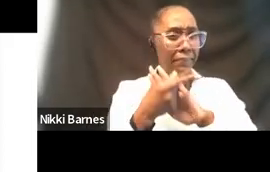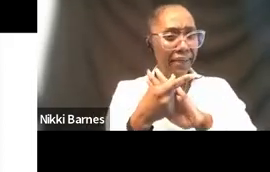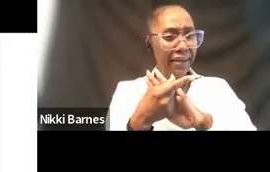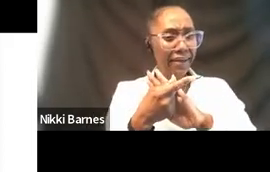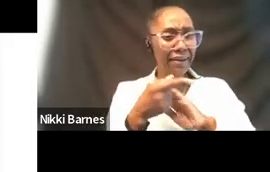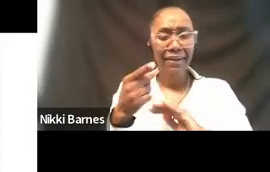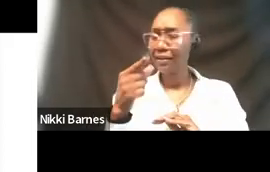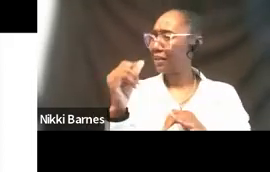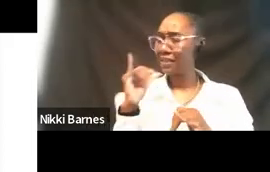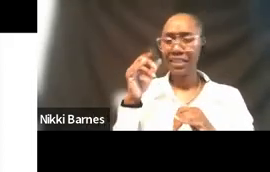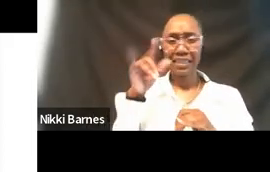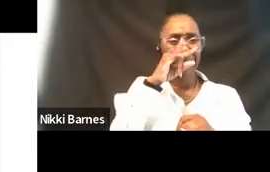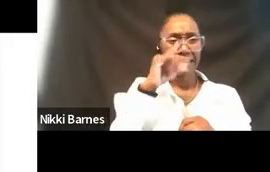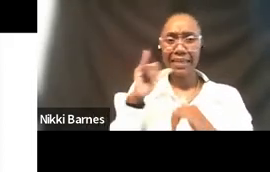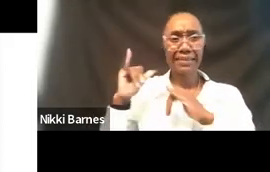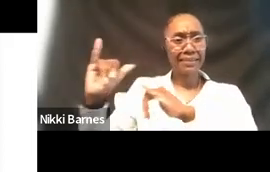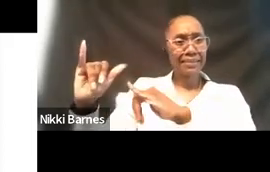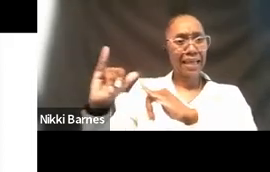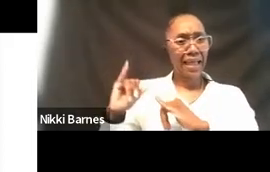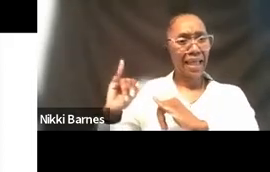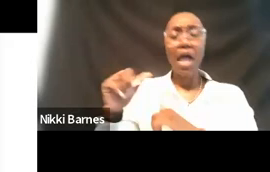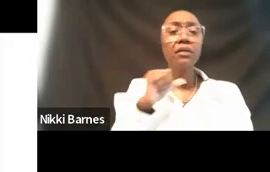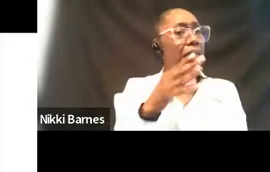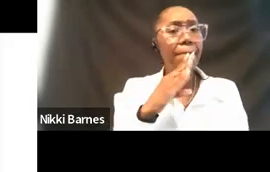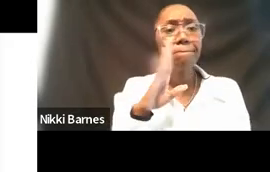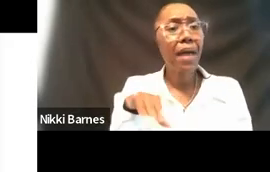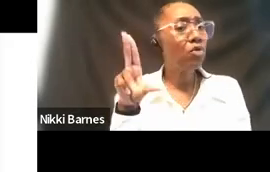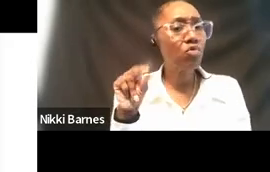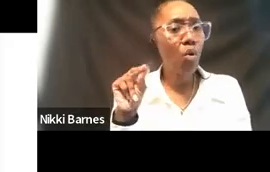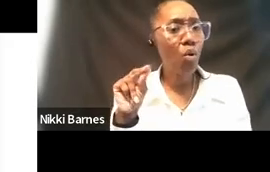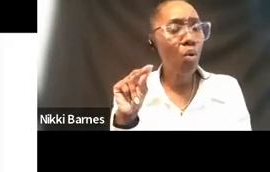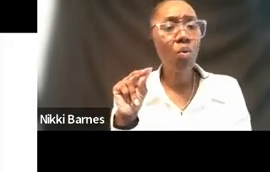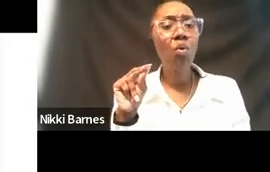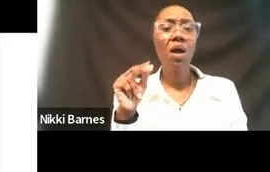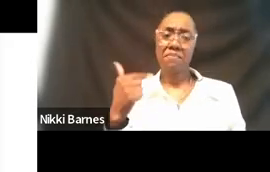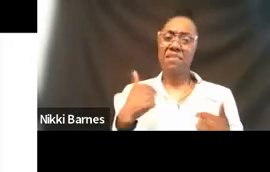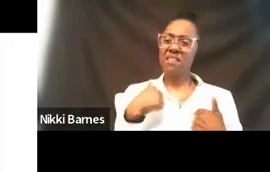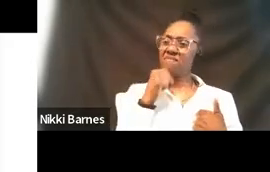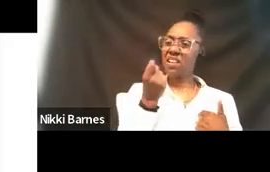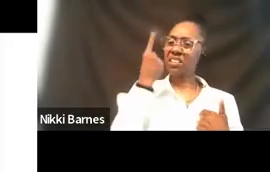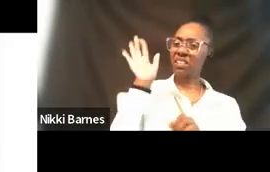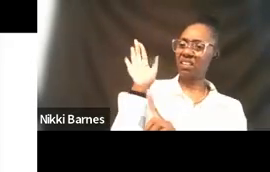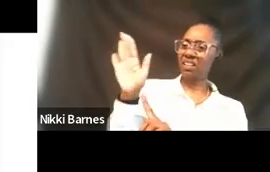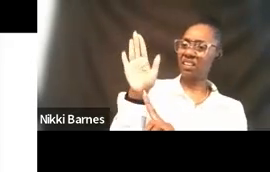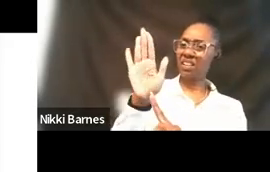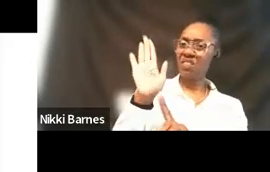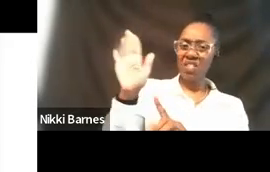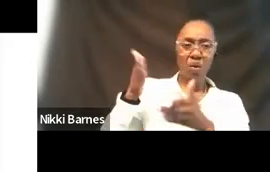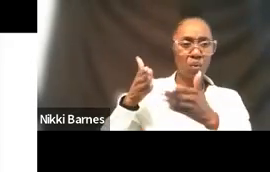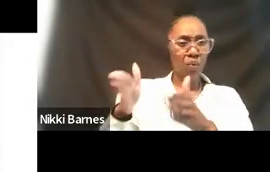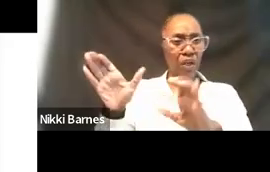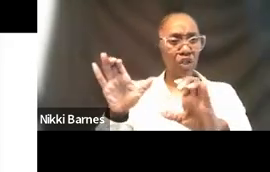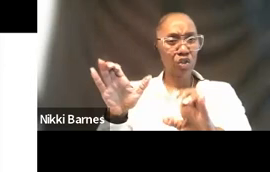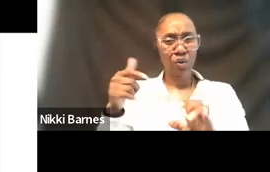way that I do. It's not necessarily bad, but I don't quite understand the way that they're doing it. That's different for